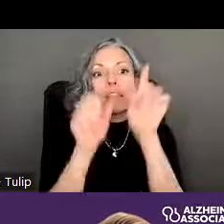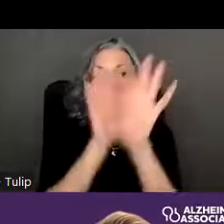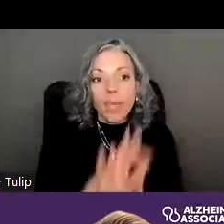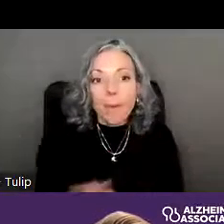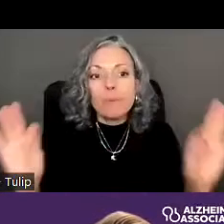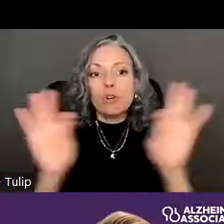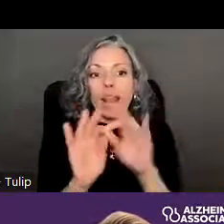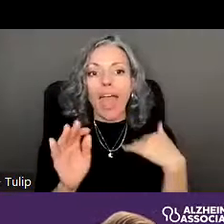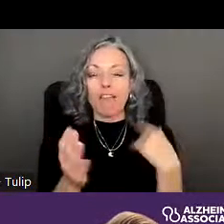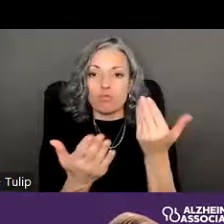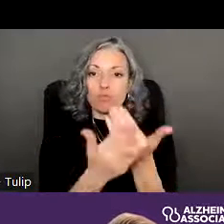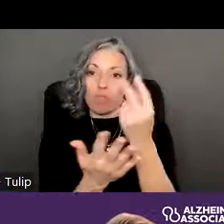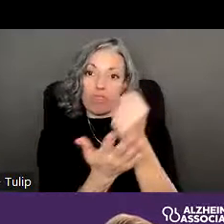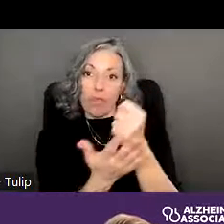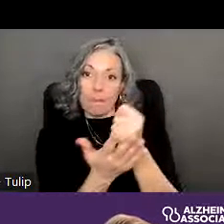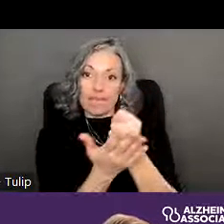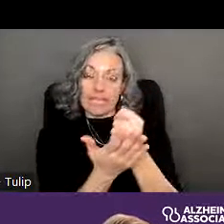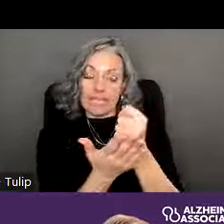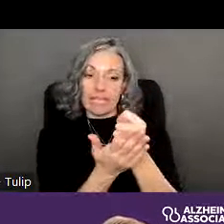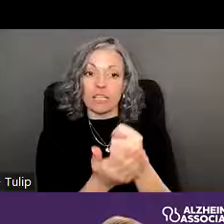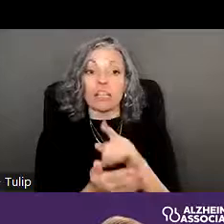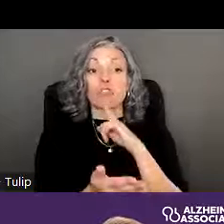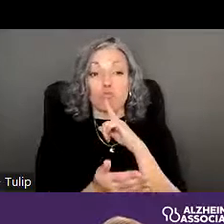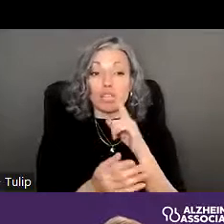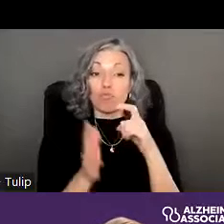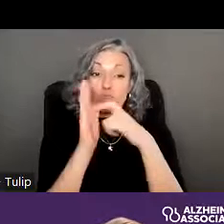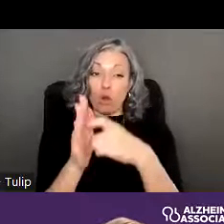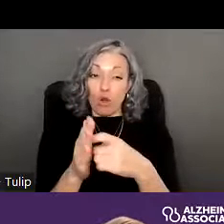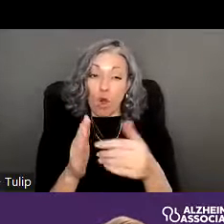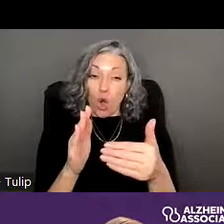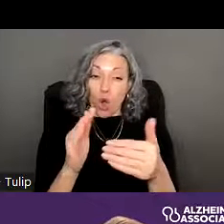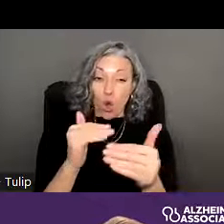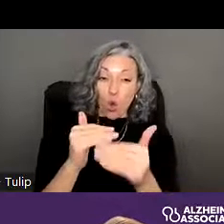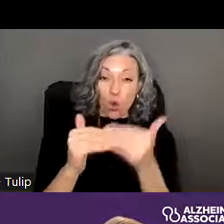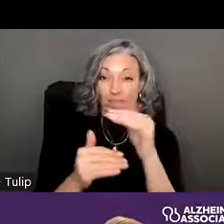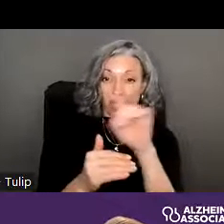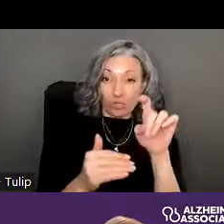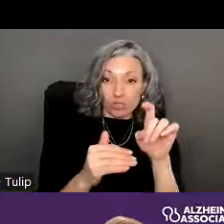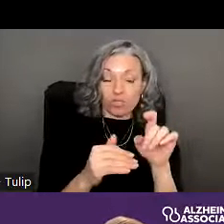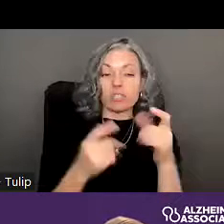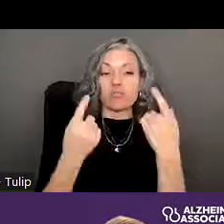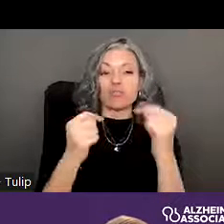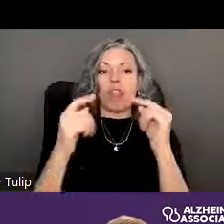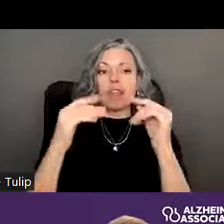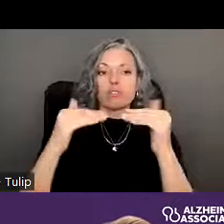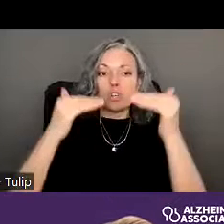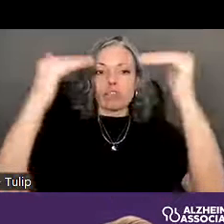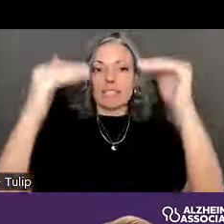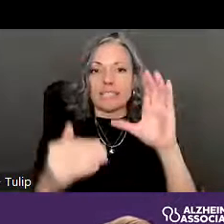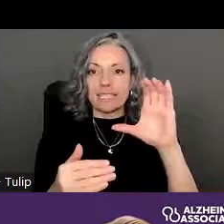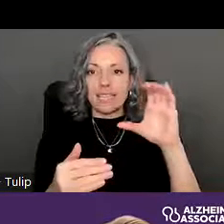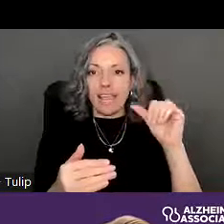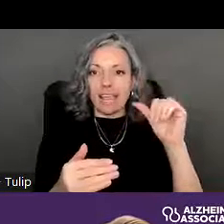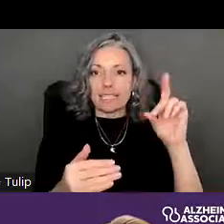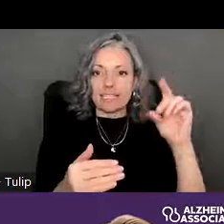we have new therapies coming down that really are going to require early diagnosis. So trying to ramp up the CADCs as best